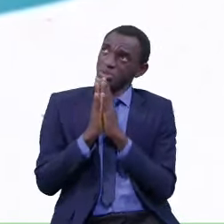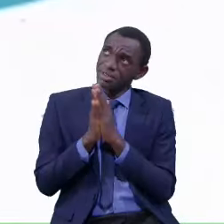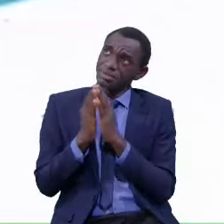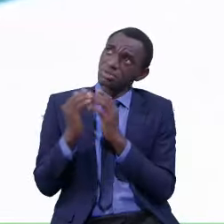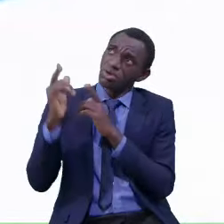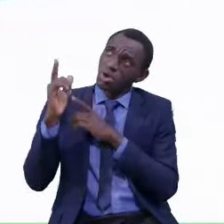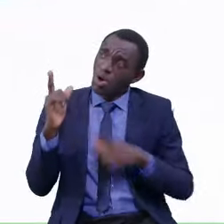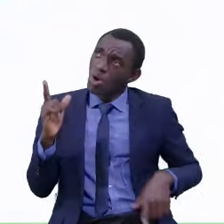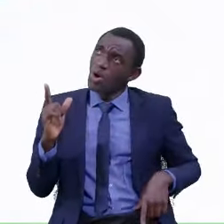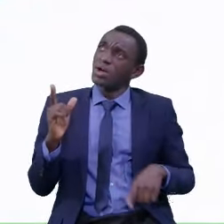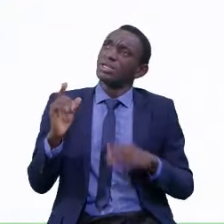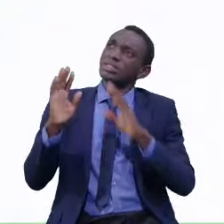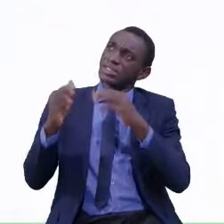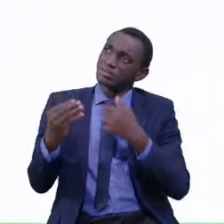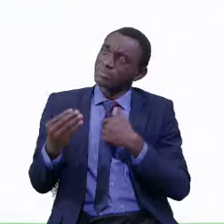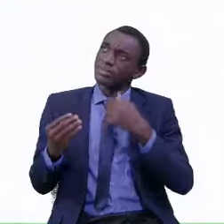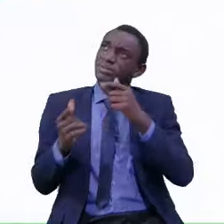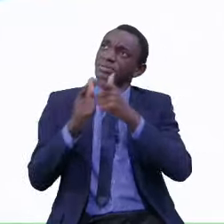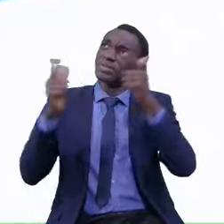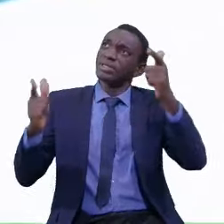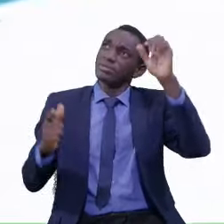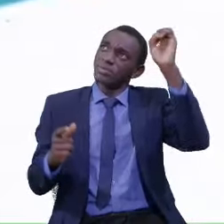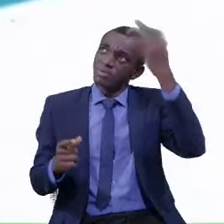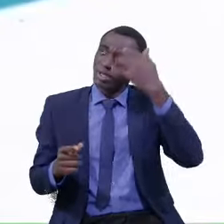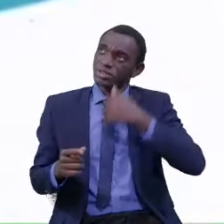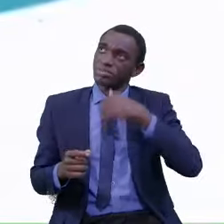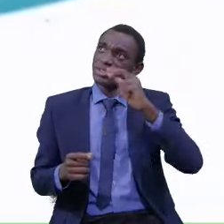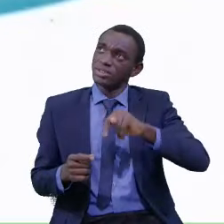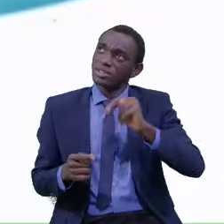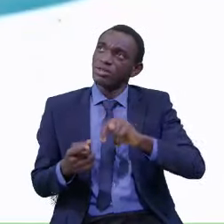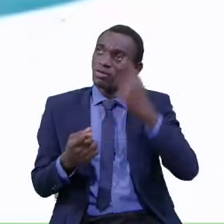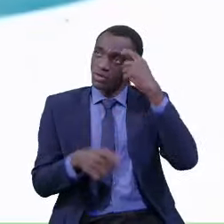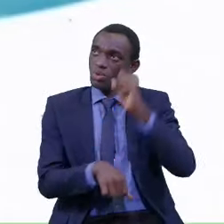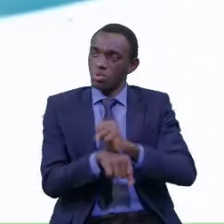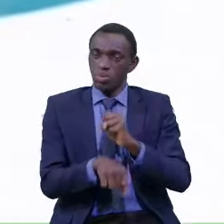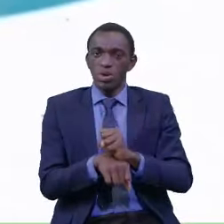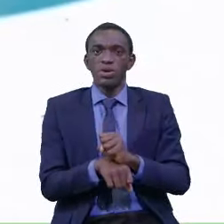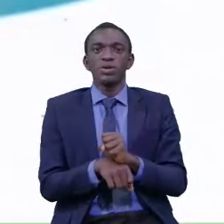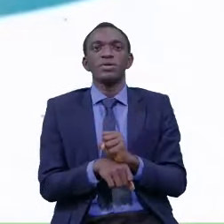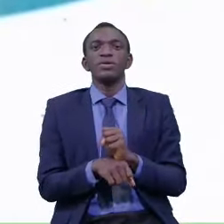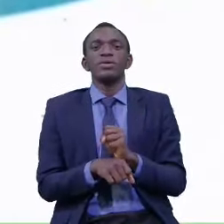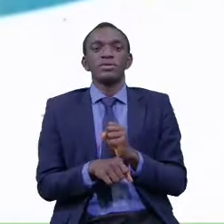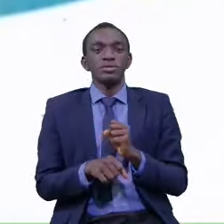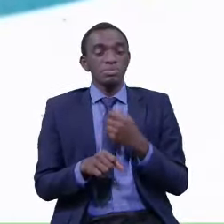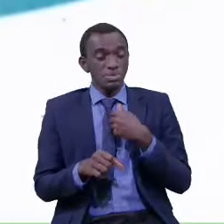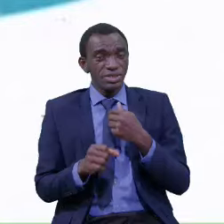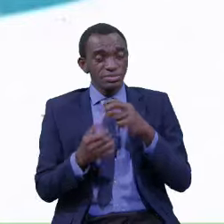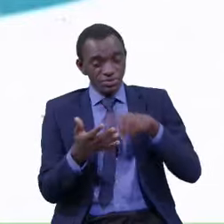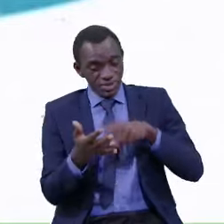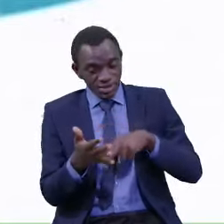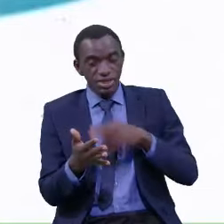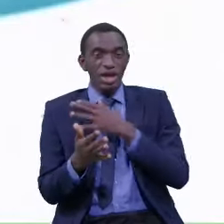grace I need for the work you've given me to do? I read, I pray according to